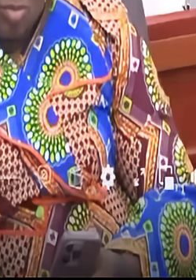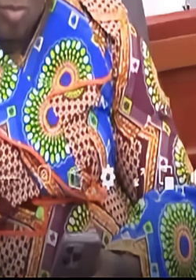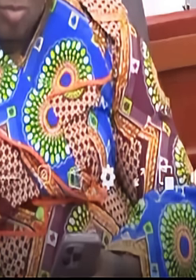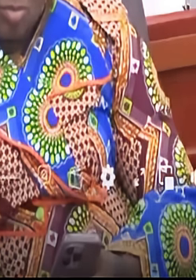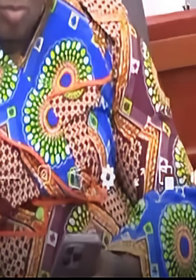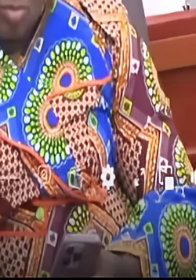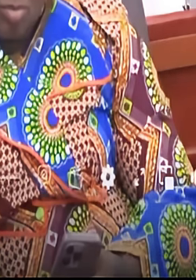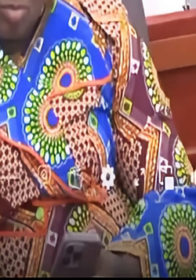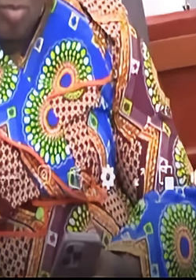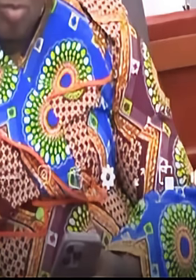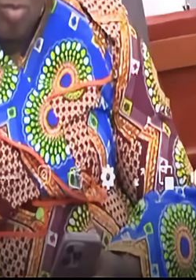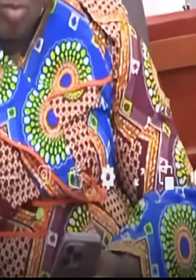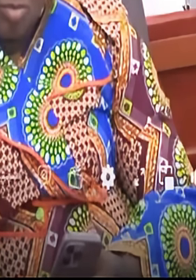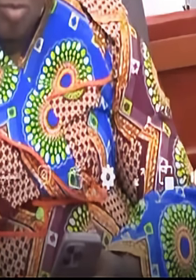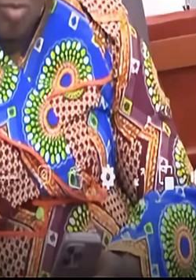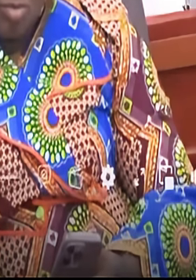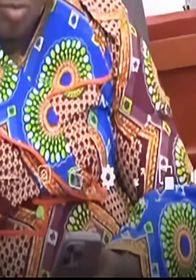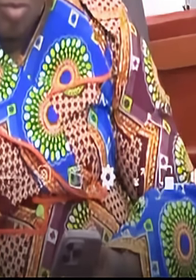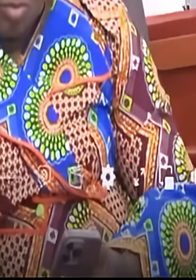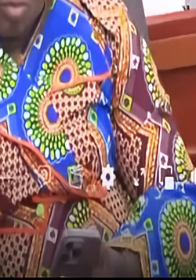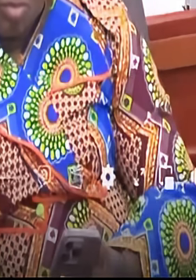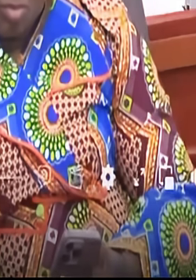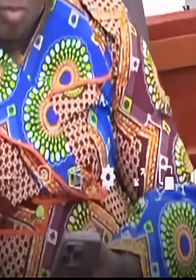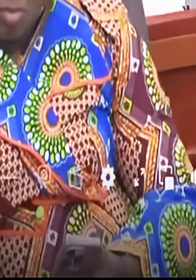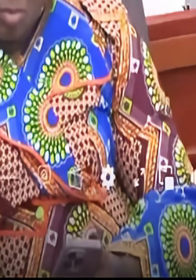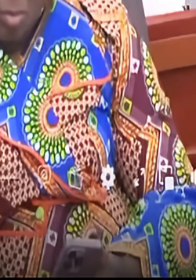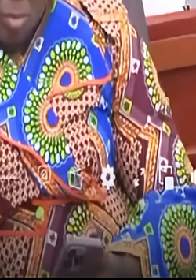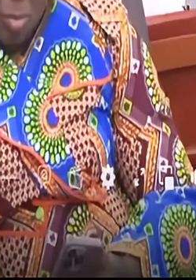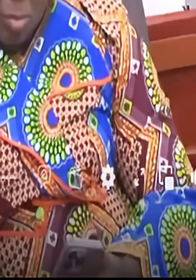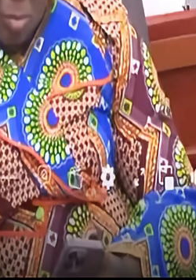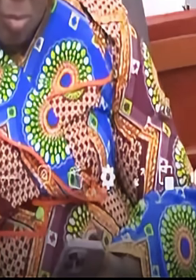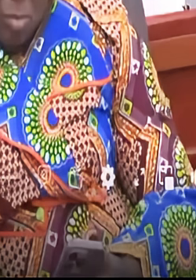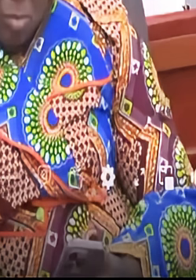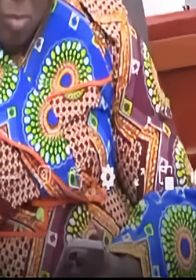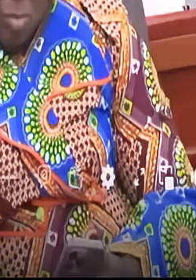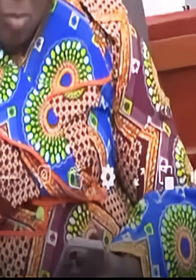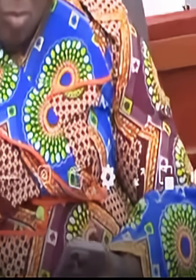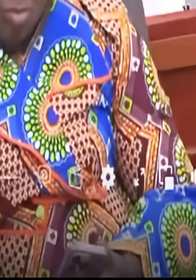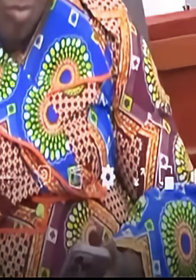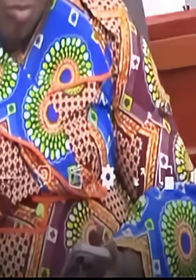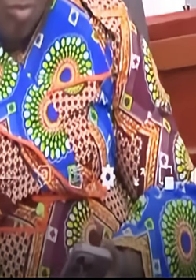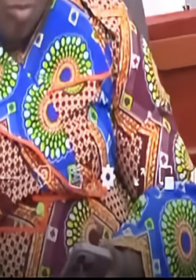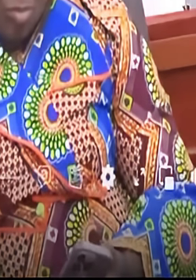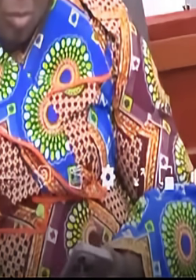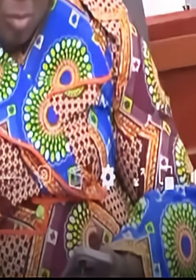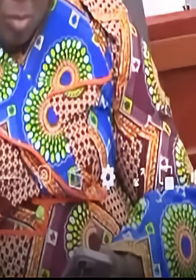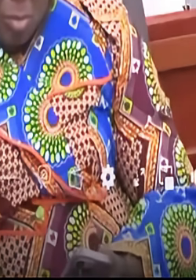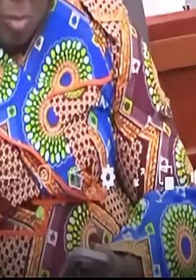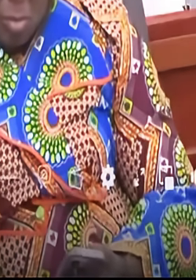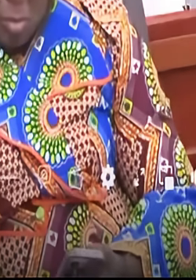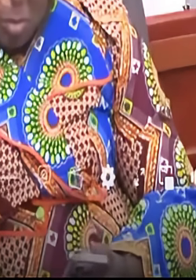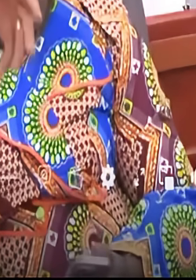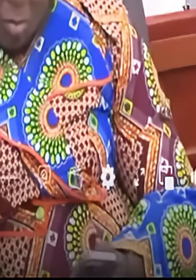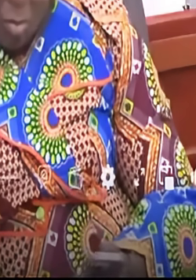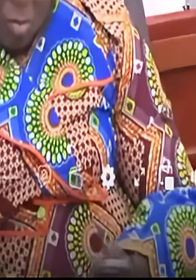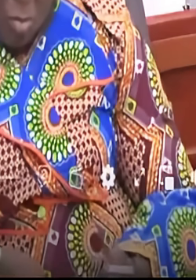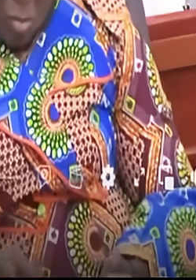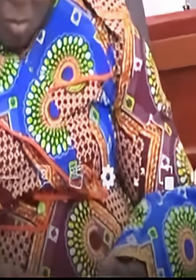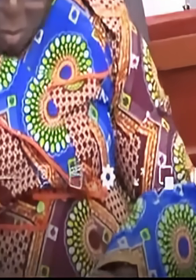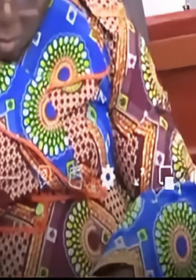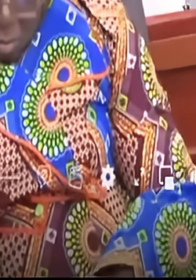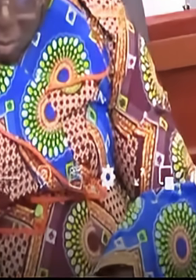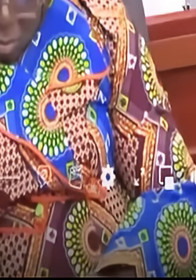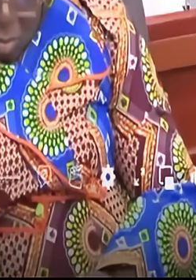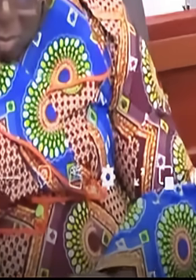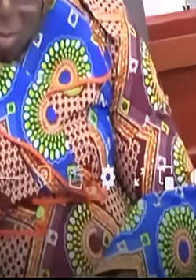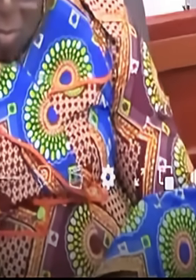employed. I would want the majority leader to bring their speech. What the people expect from you